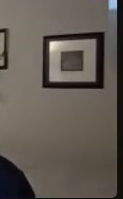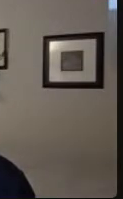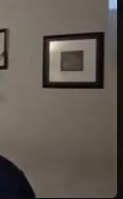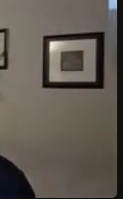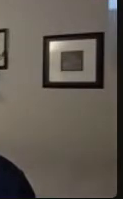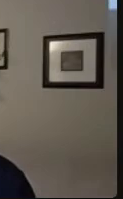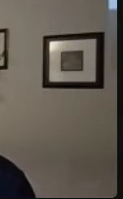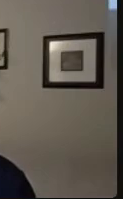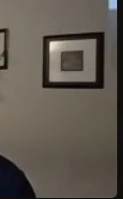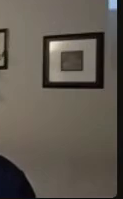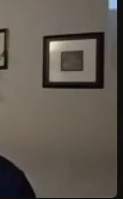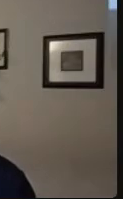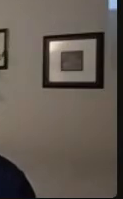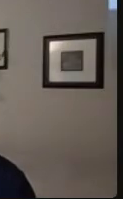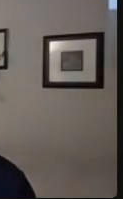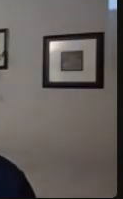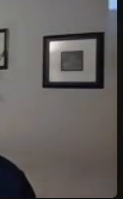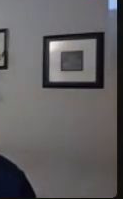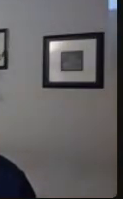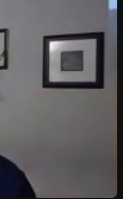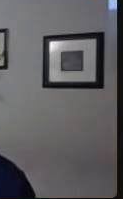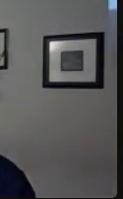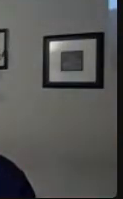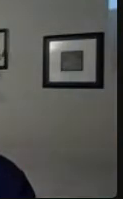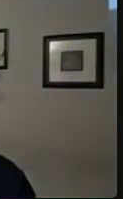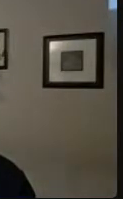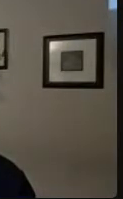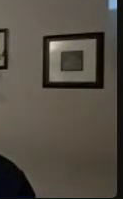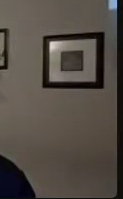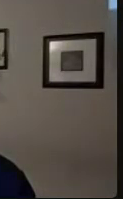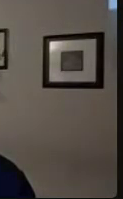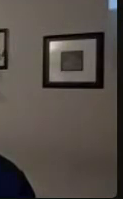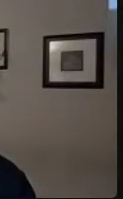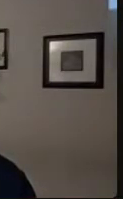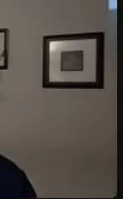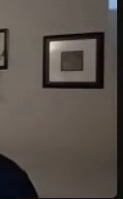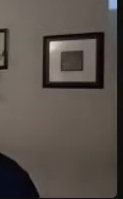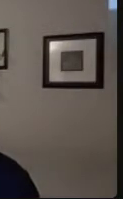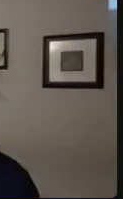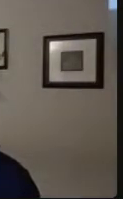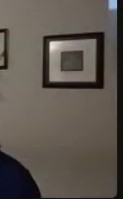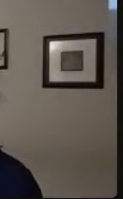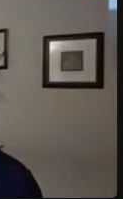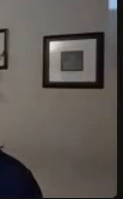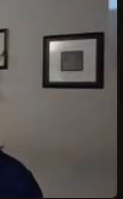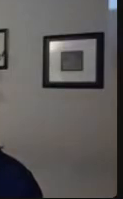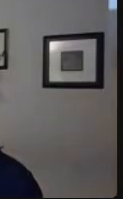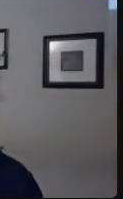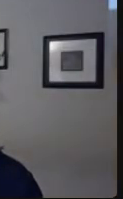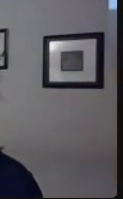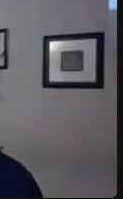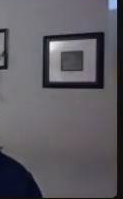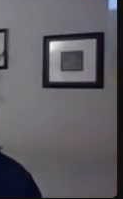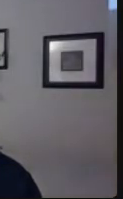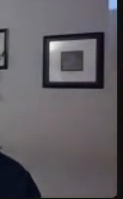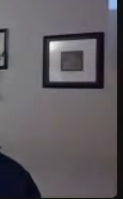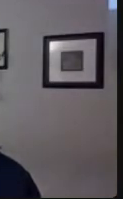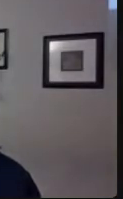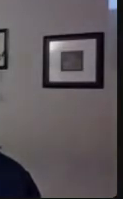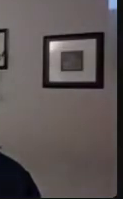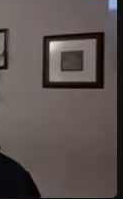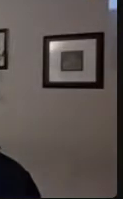Do you want me to start talking about the first one while you're looking? Okay, I can do that. So the first strength that